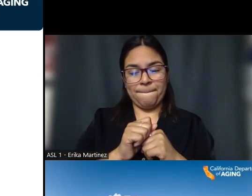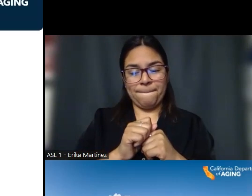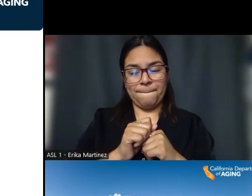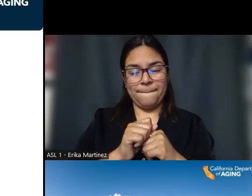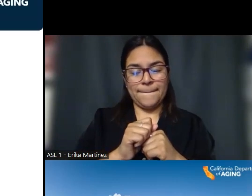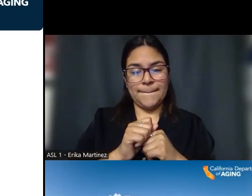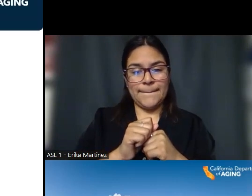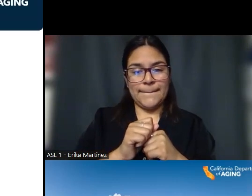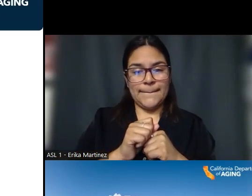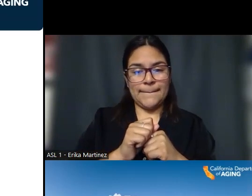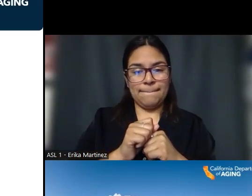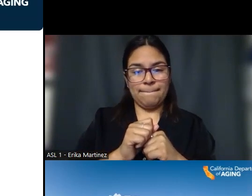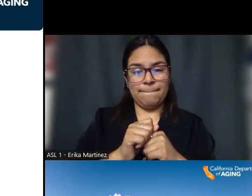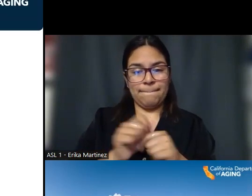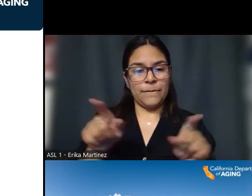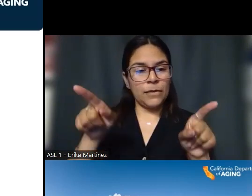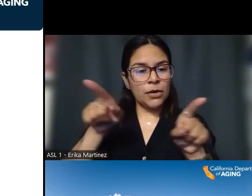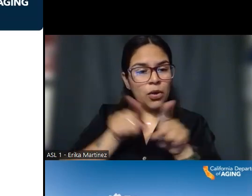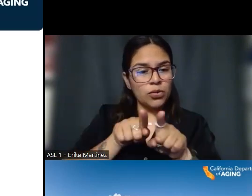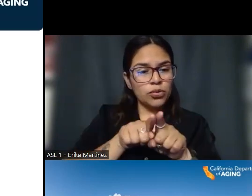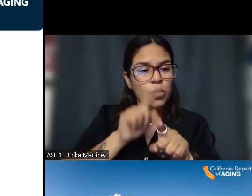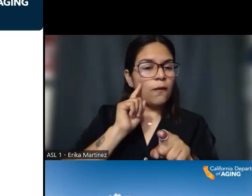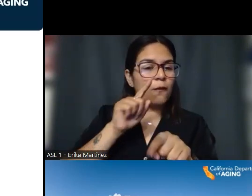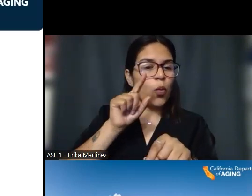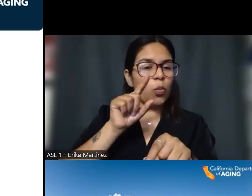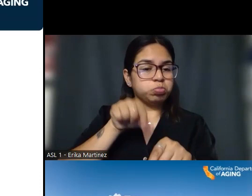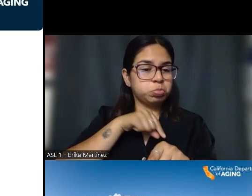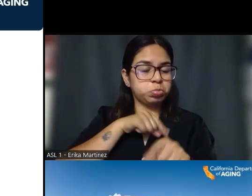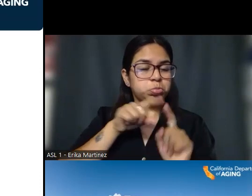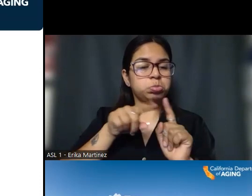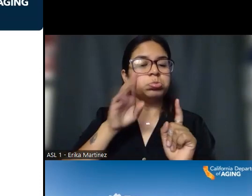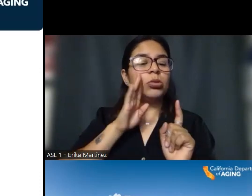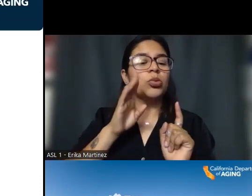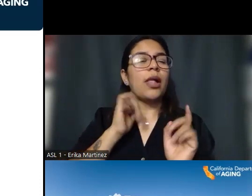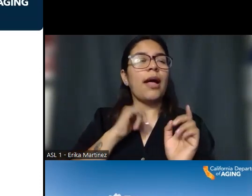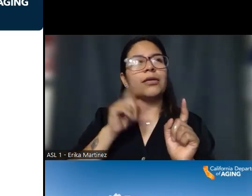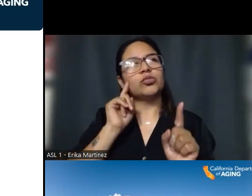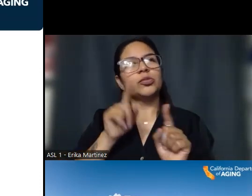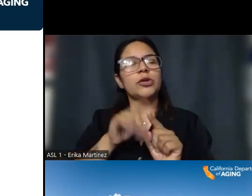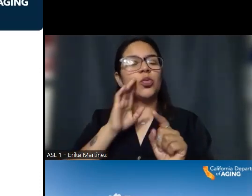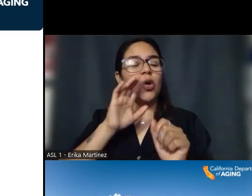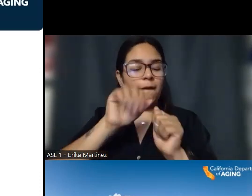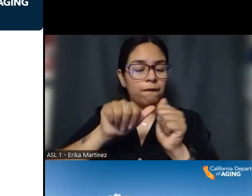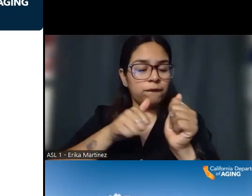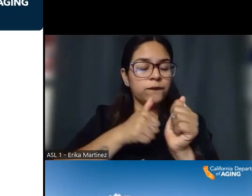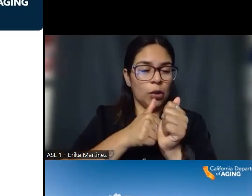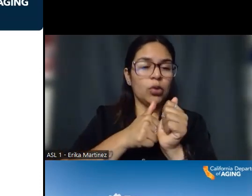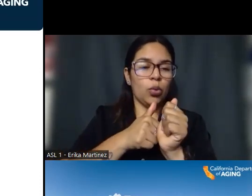The eligibility and certification also means that the public patient reps agree to follow mandated